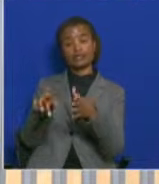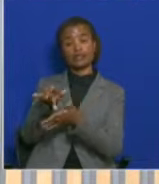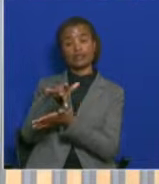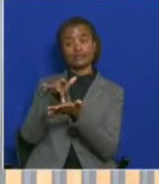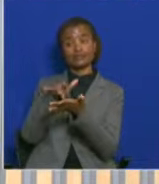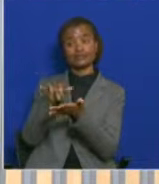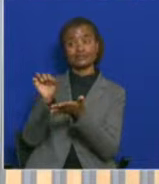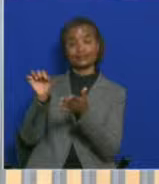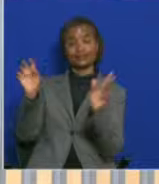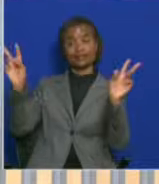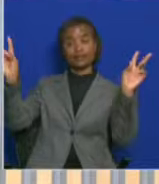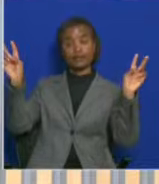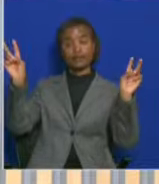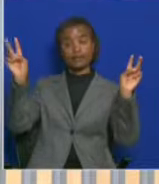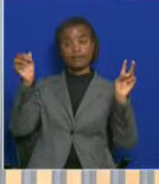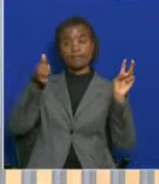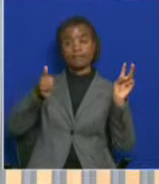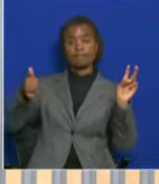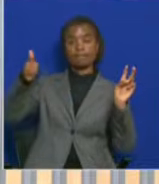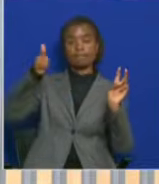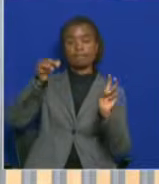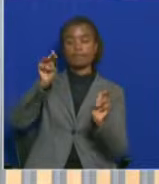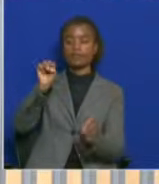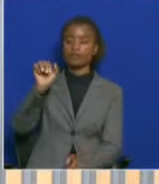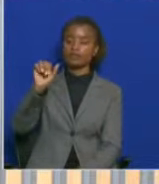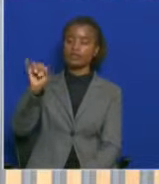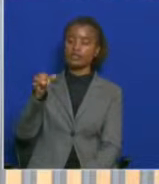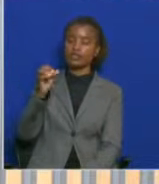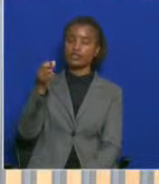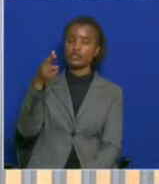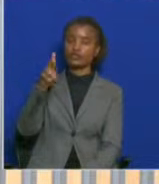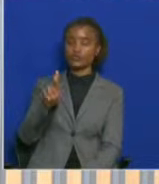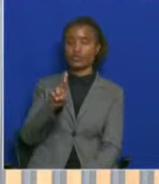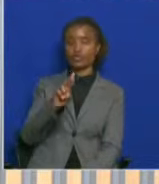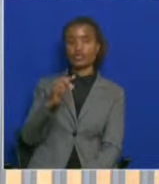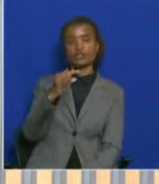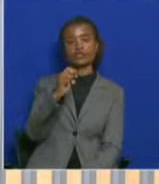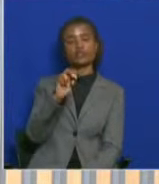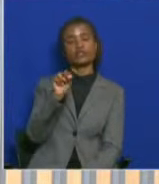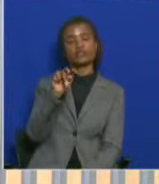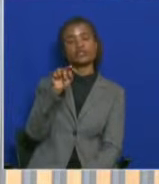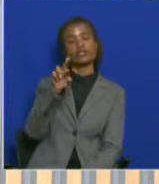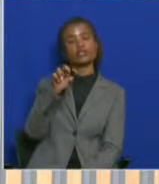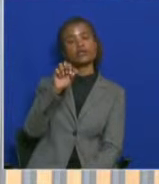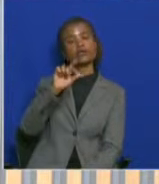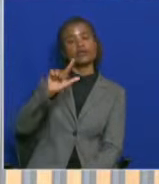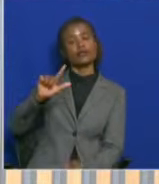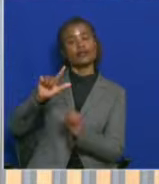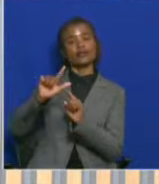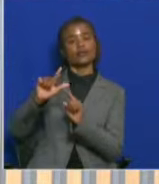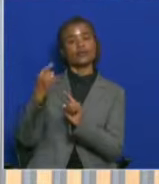September 2017. I will pause there. And I will just correct